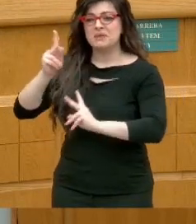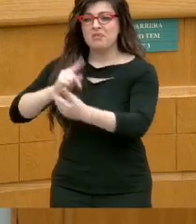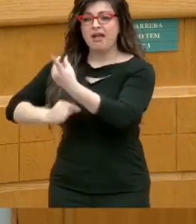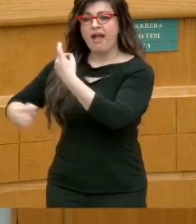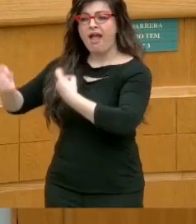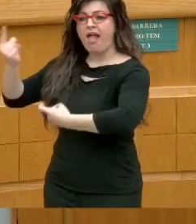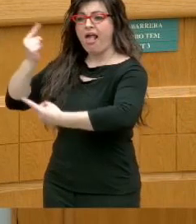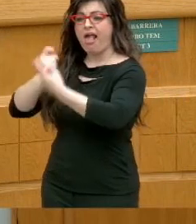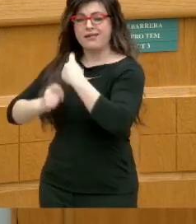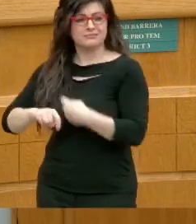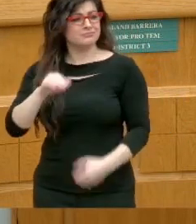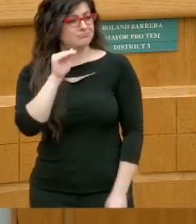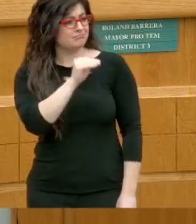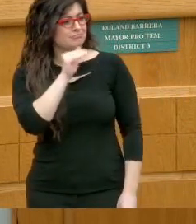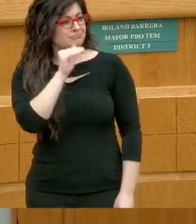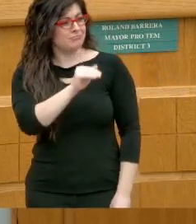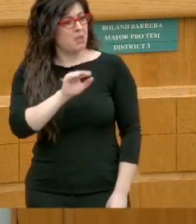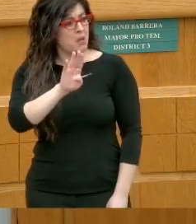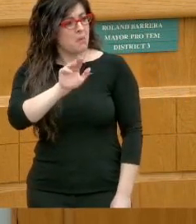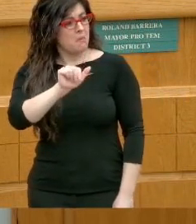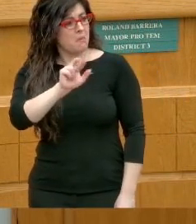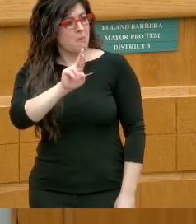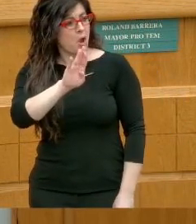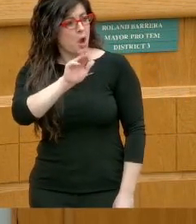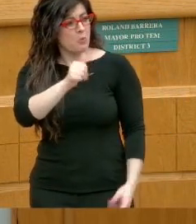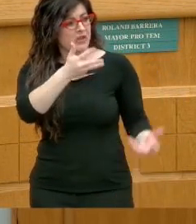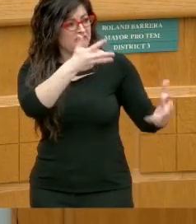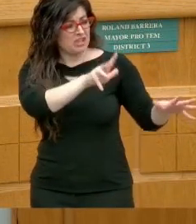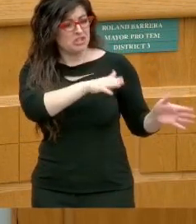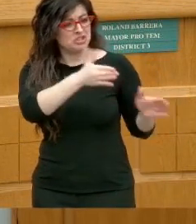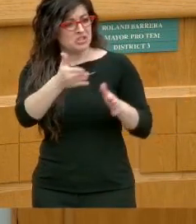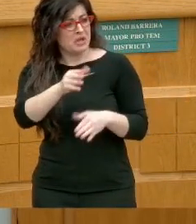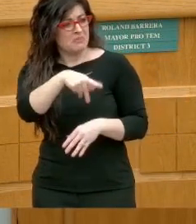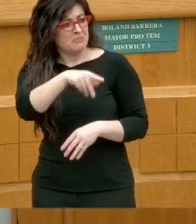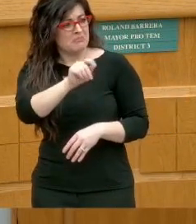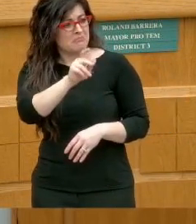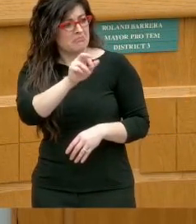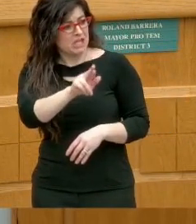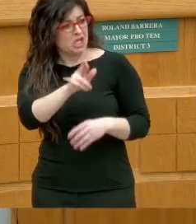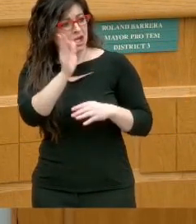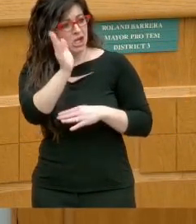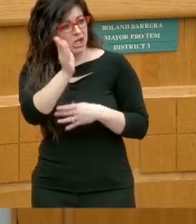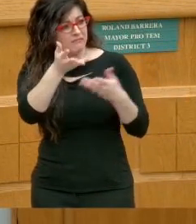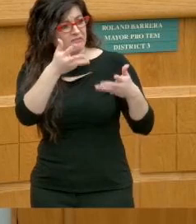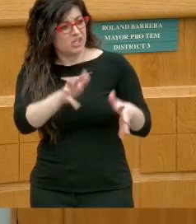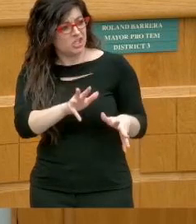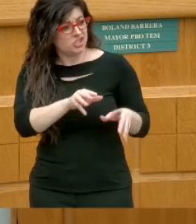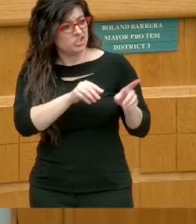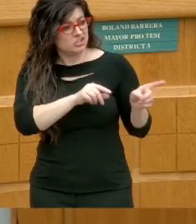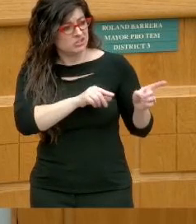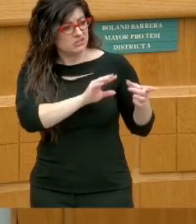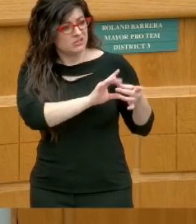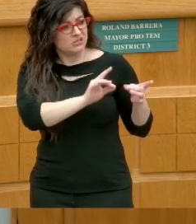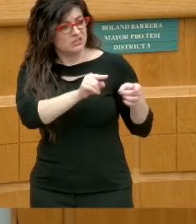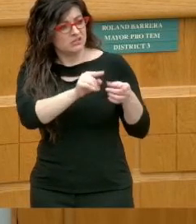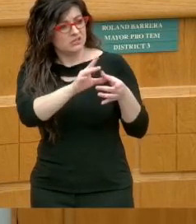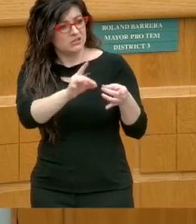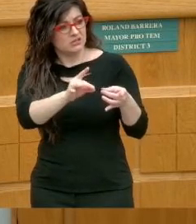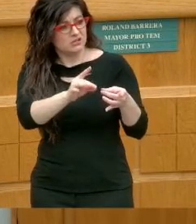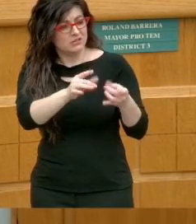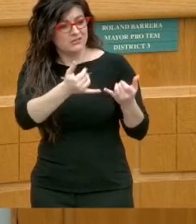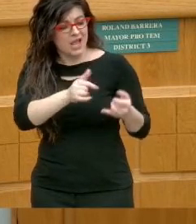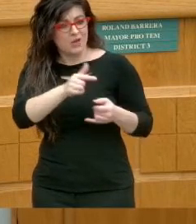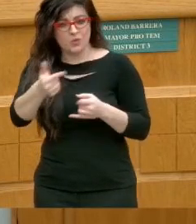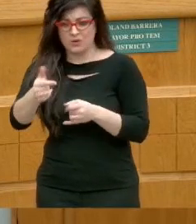why do you get up there after Barbara's gotten up there and after Peter's gotten up there? Because you're saying a lot of the same things. And I said, good,